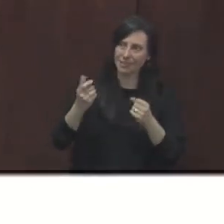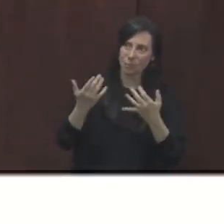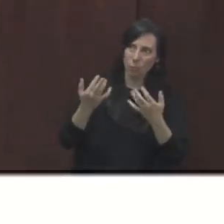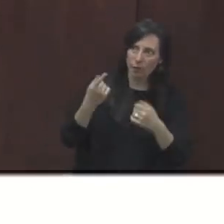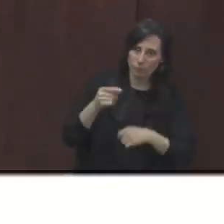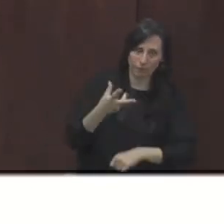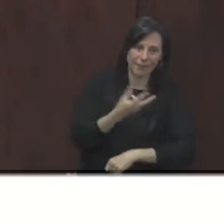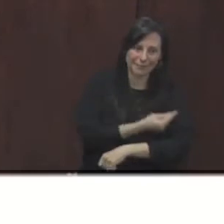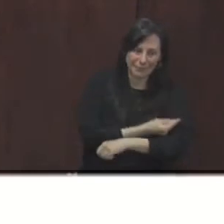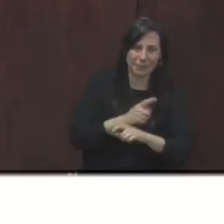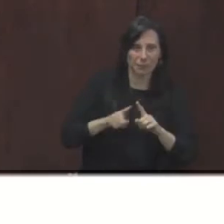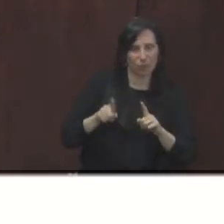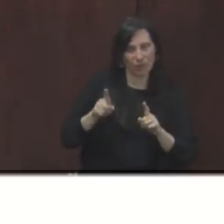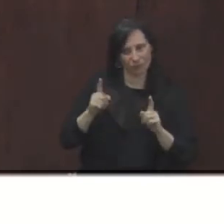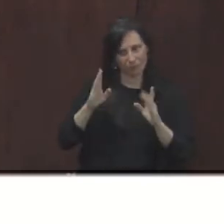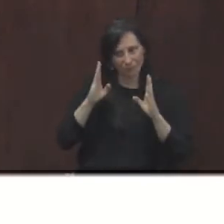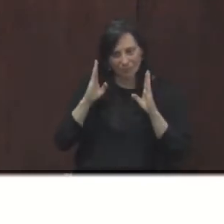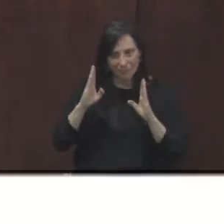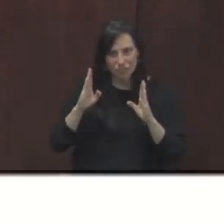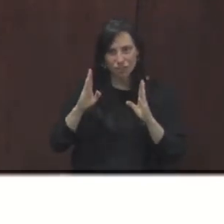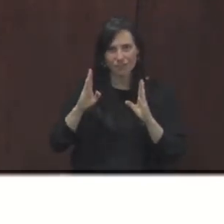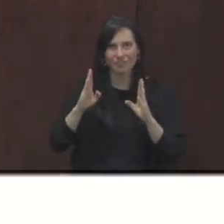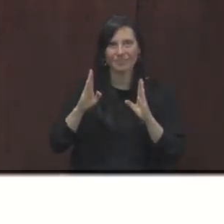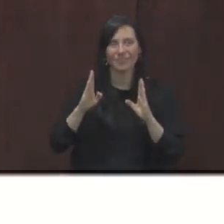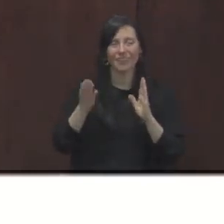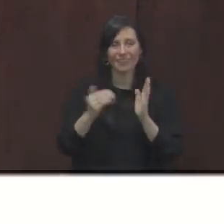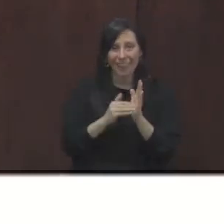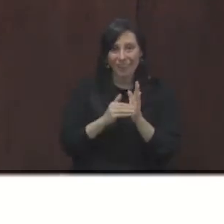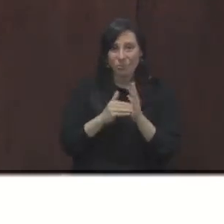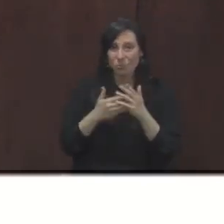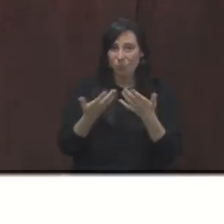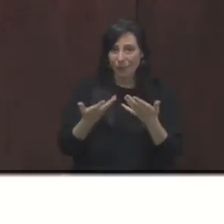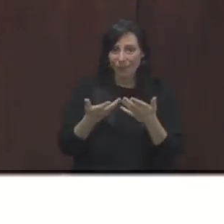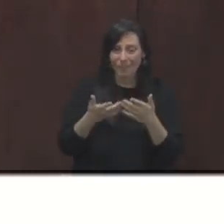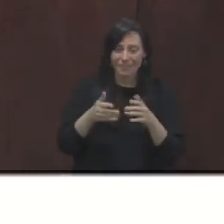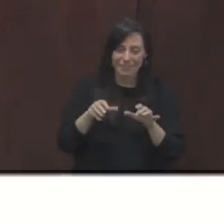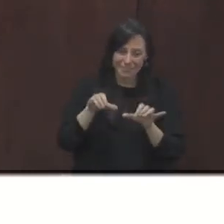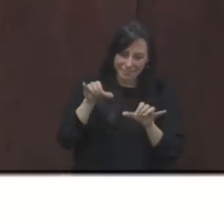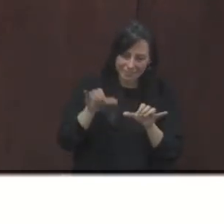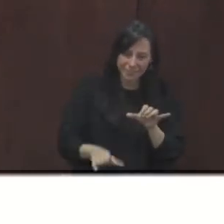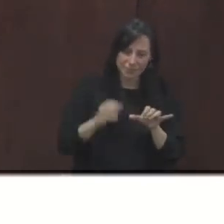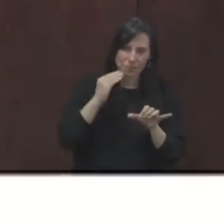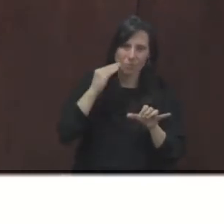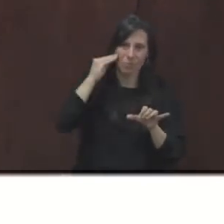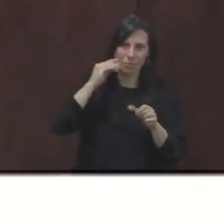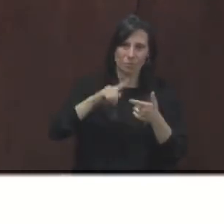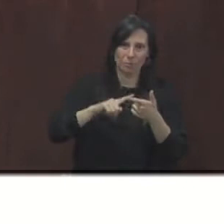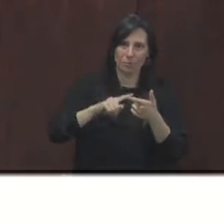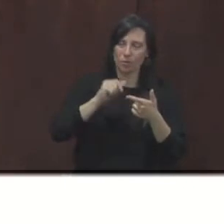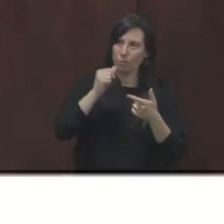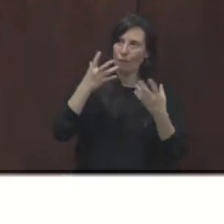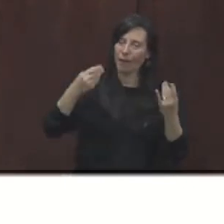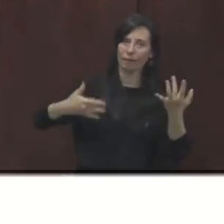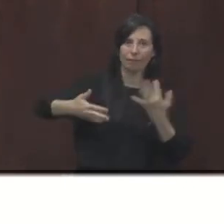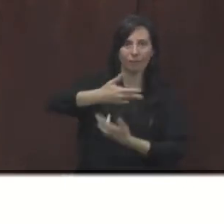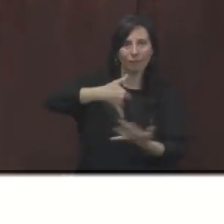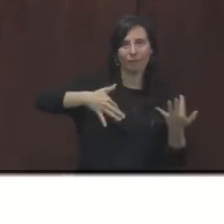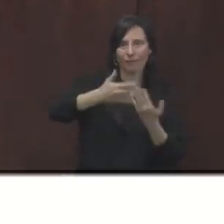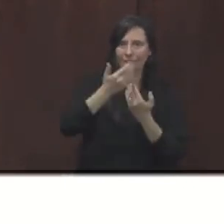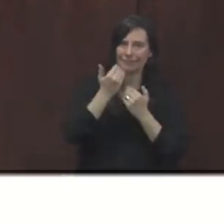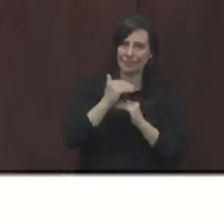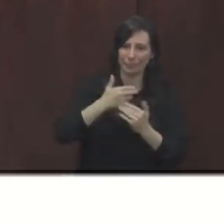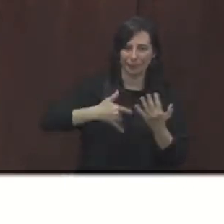to increase. And that means stay at home, limit your interactions, use the 3